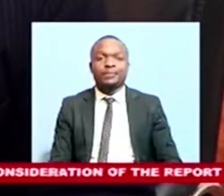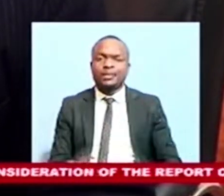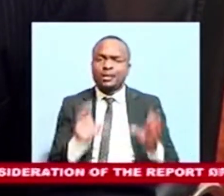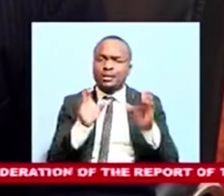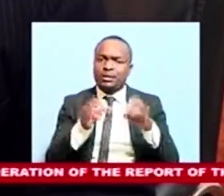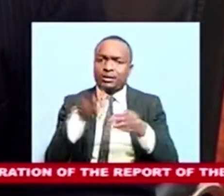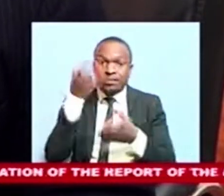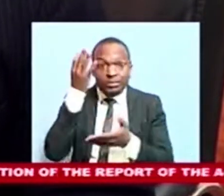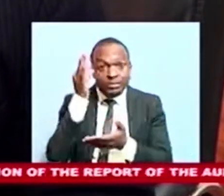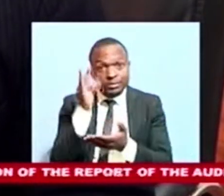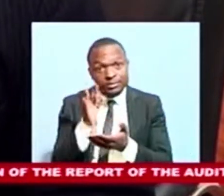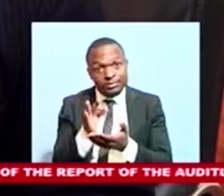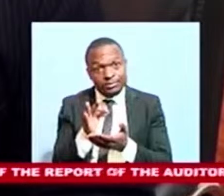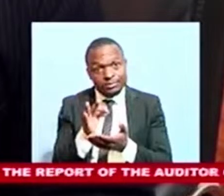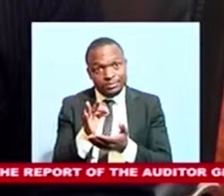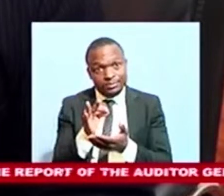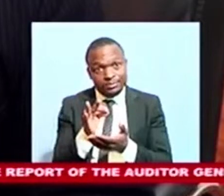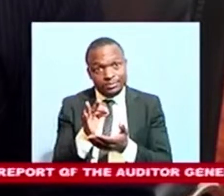Secretary,